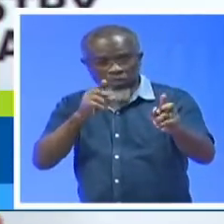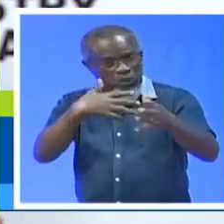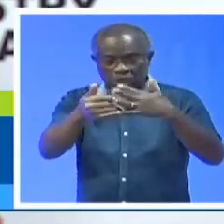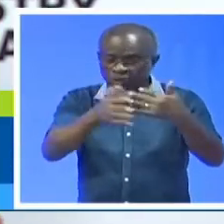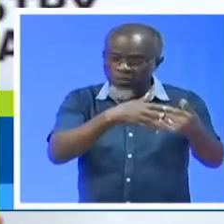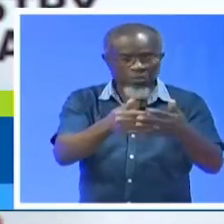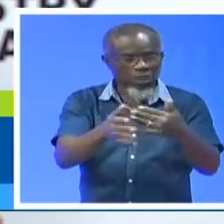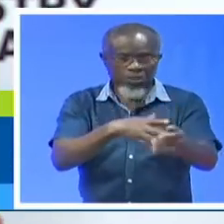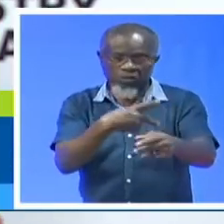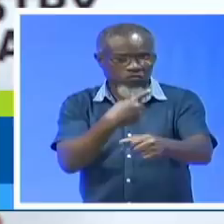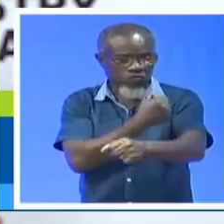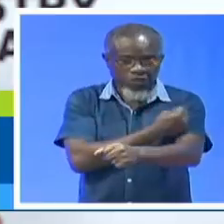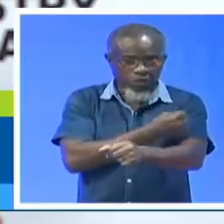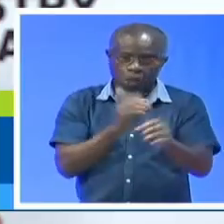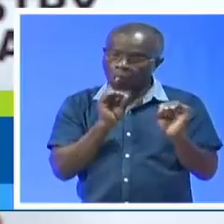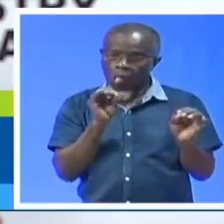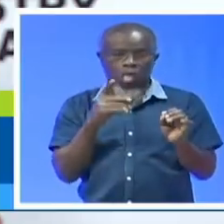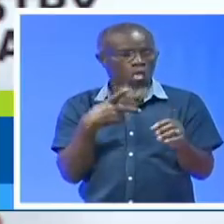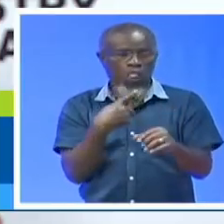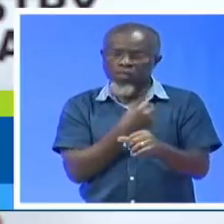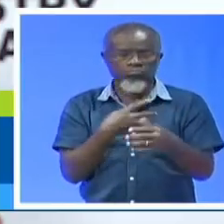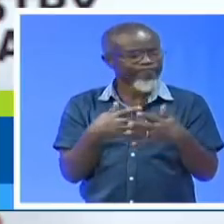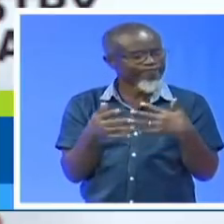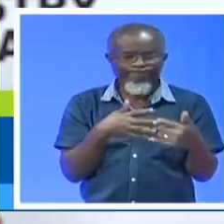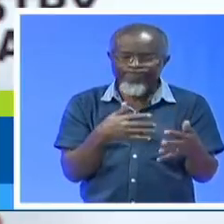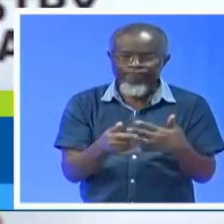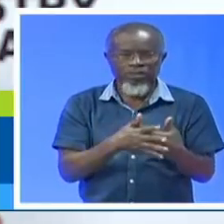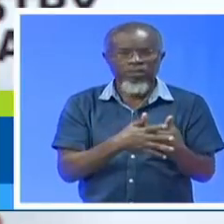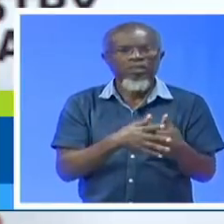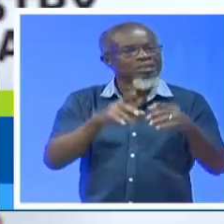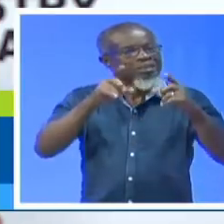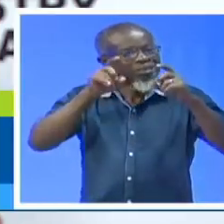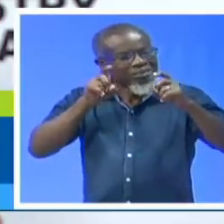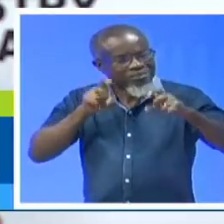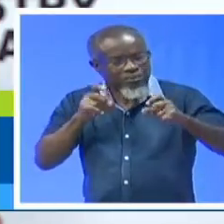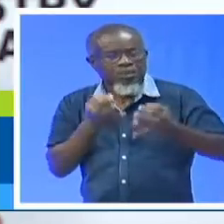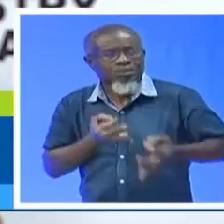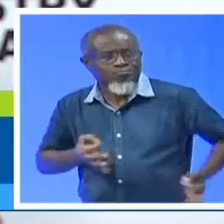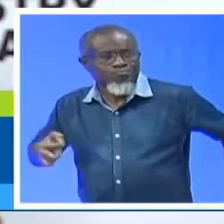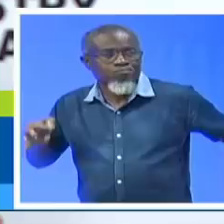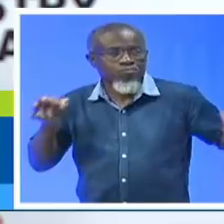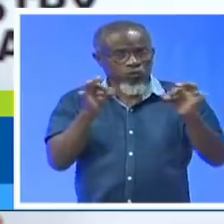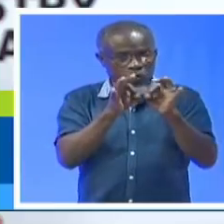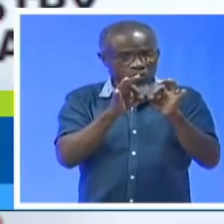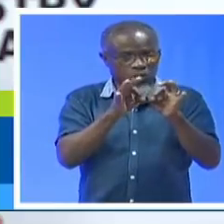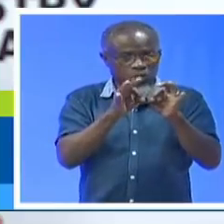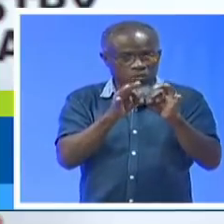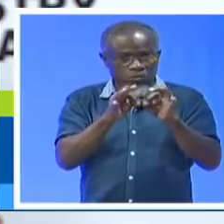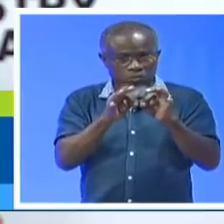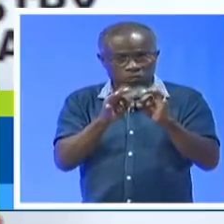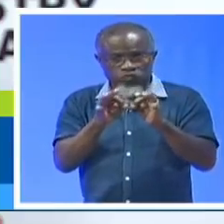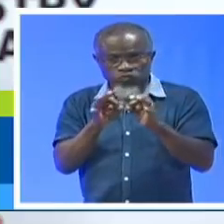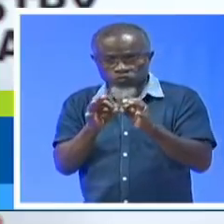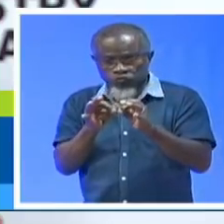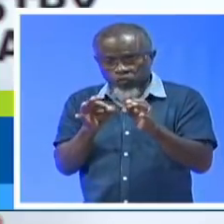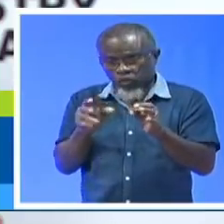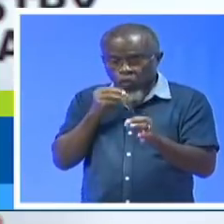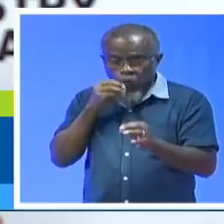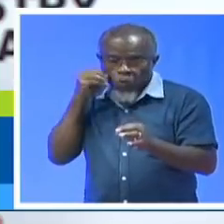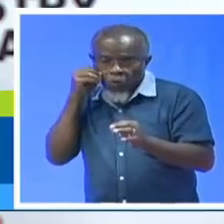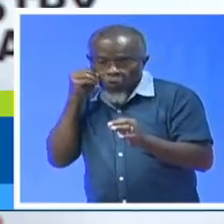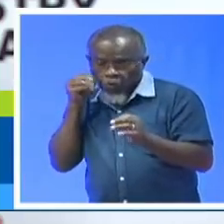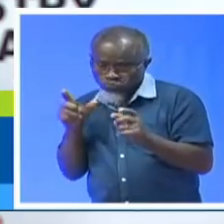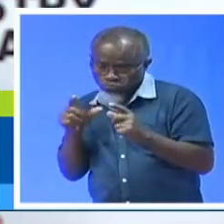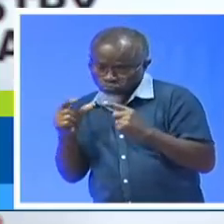of paramount importance. For your home gatherings, try and keep them as small